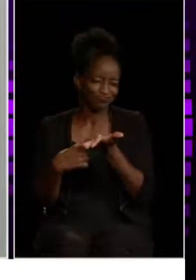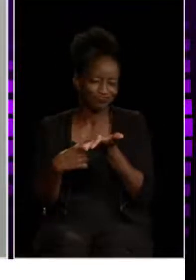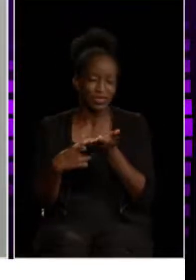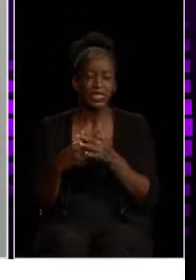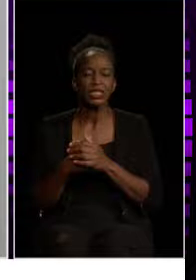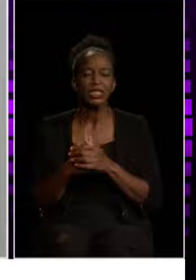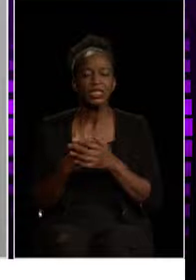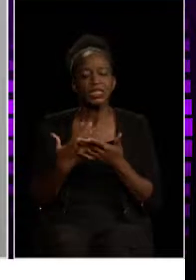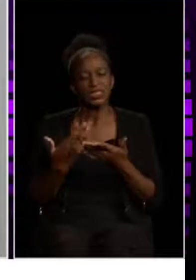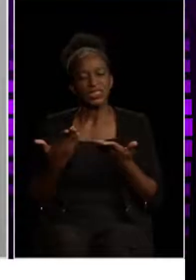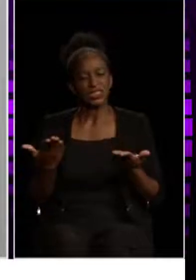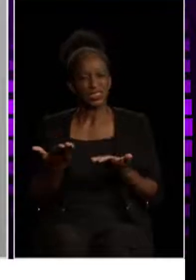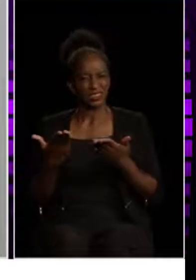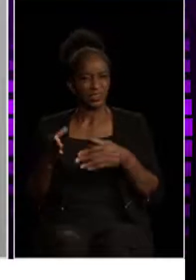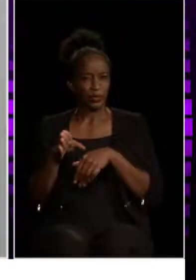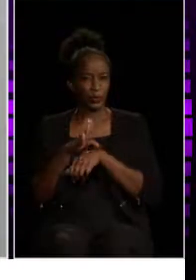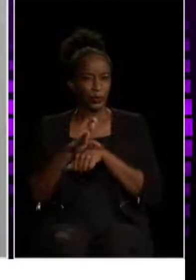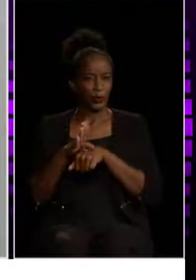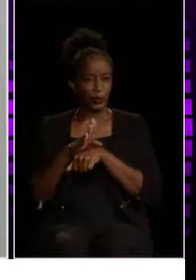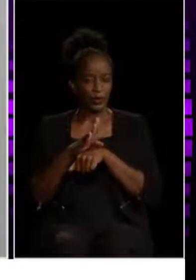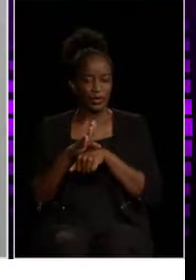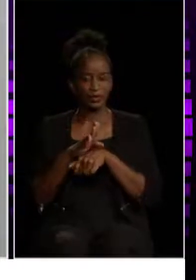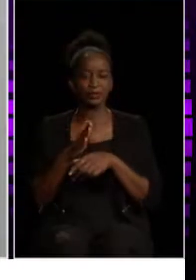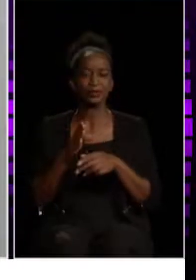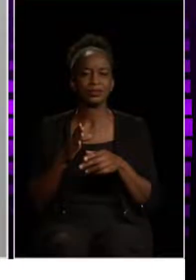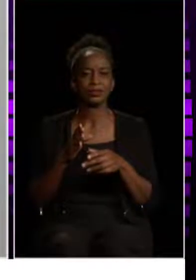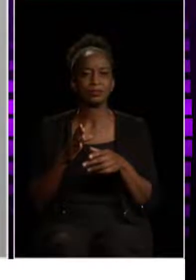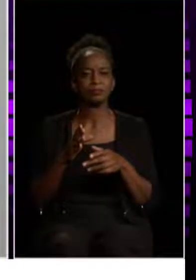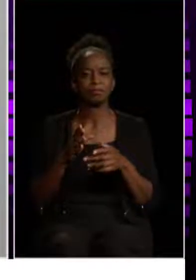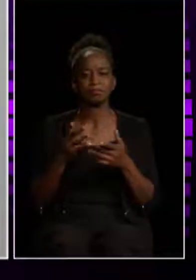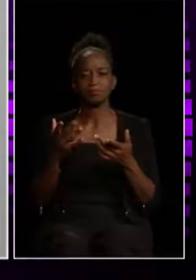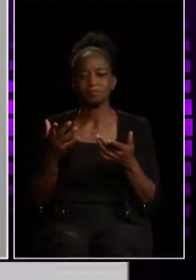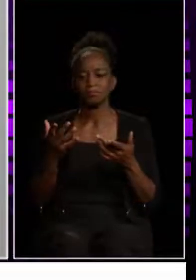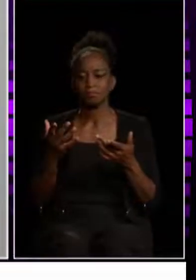relationship, particularly with the public mental health system.